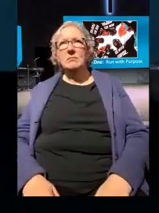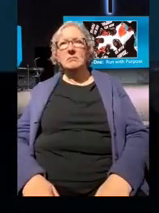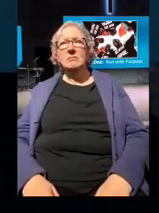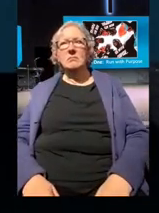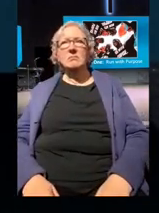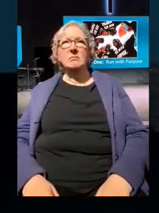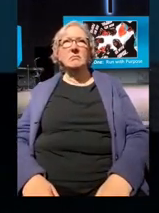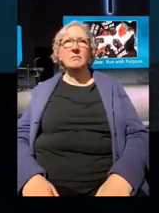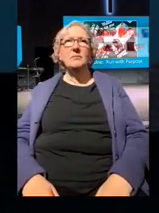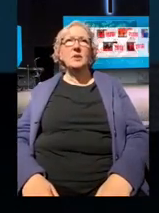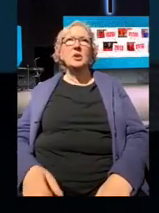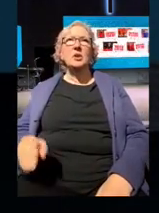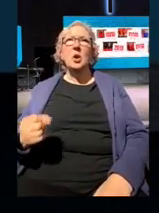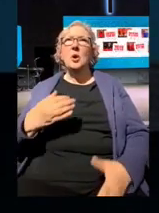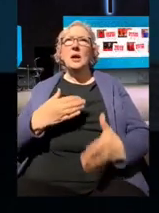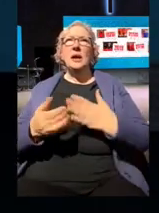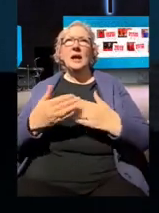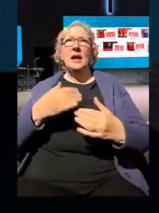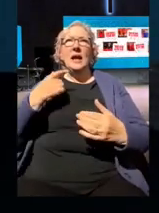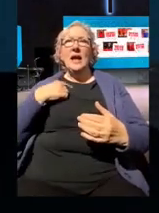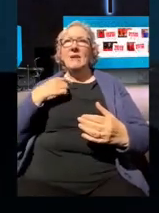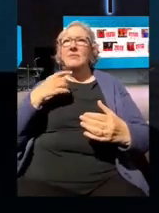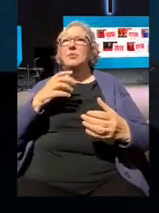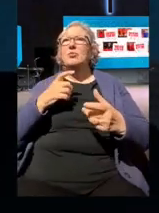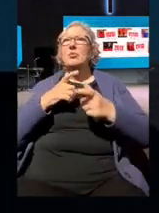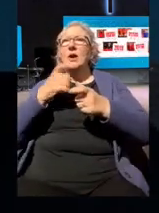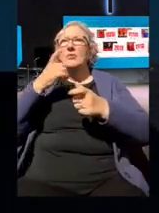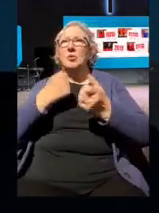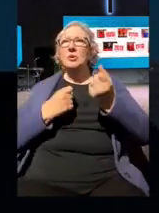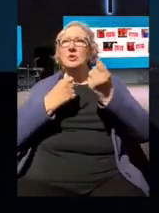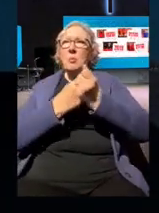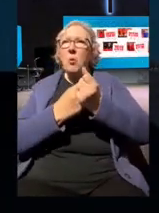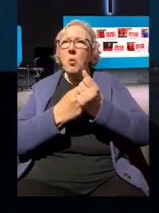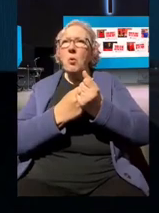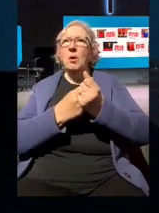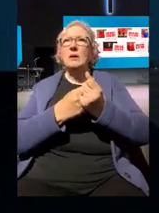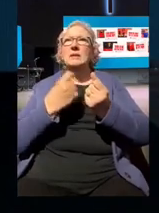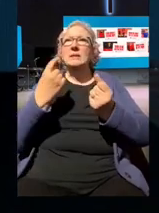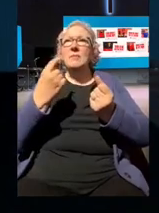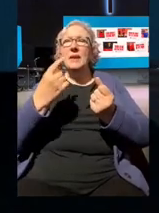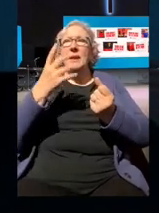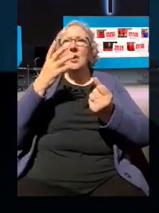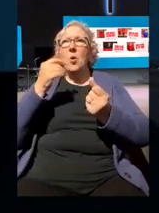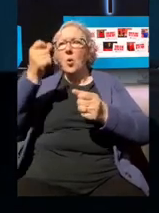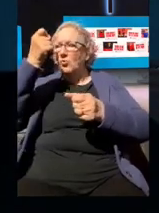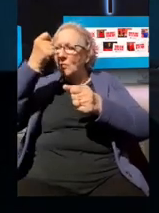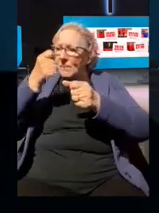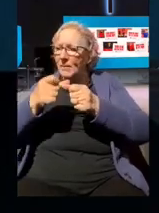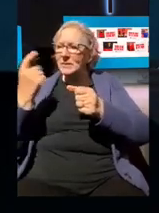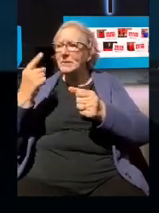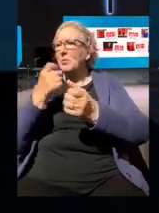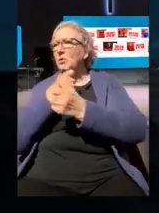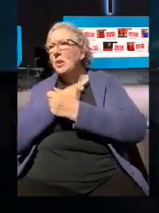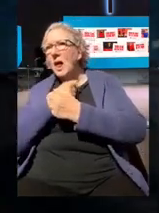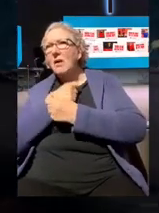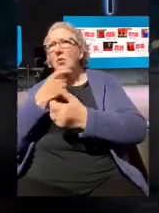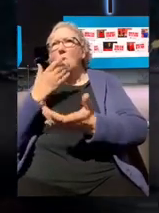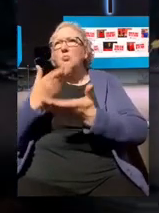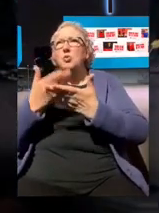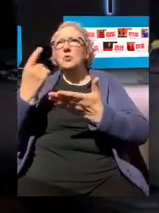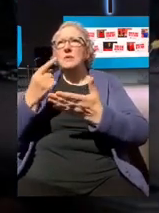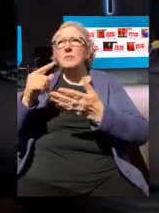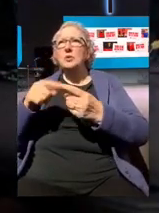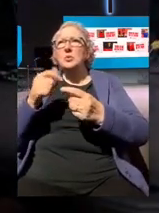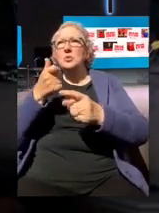So whether it's to support a cause, remember a loved one, or prove something to yourself, studies